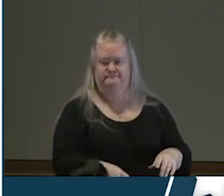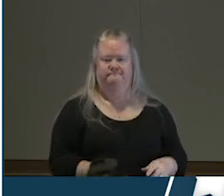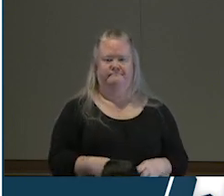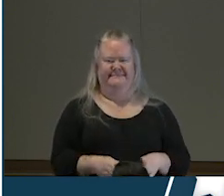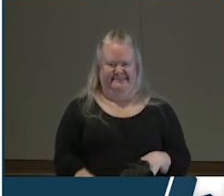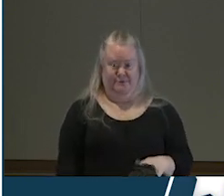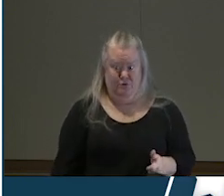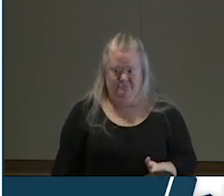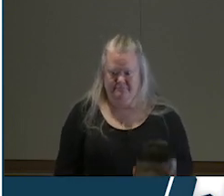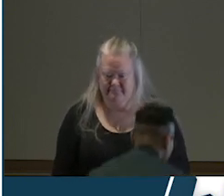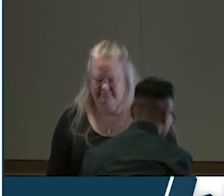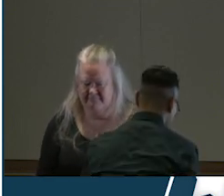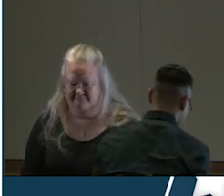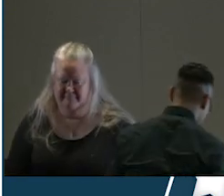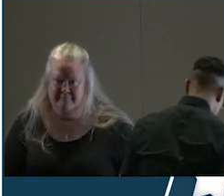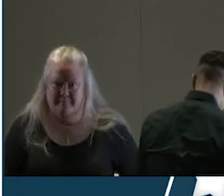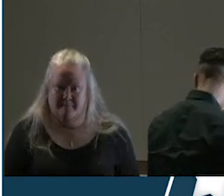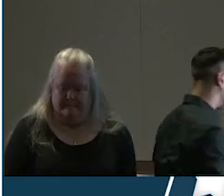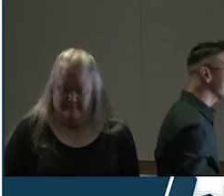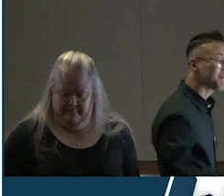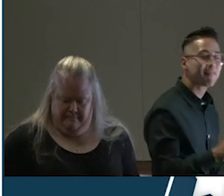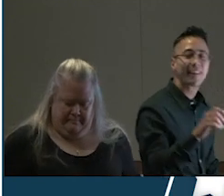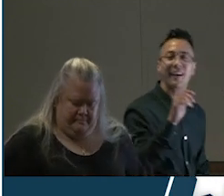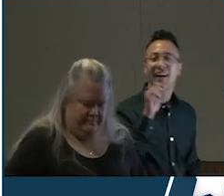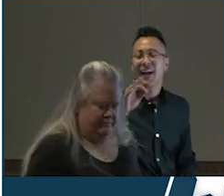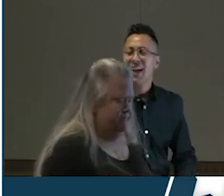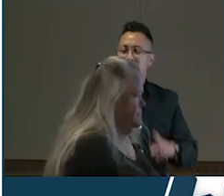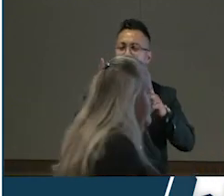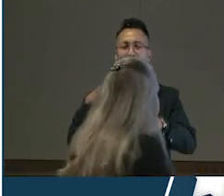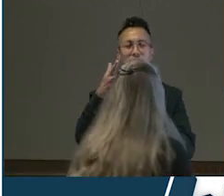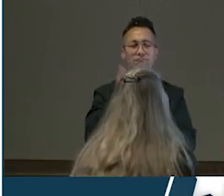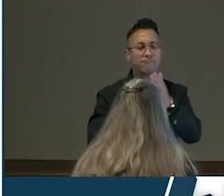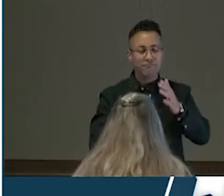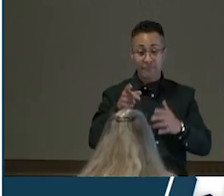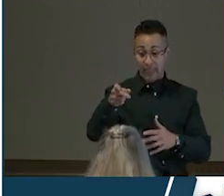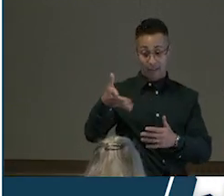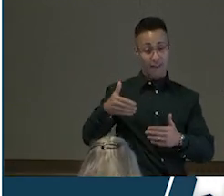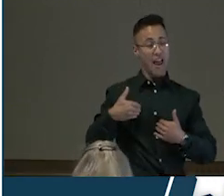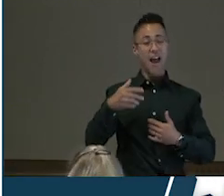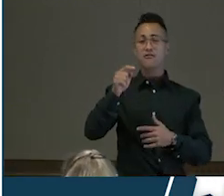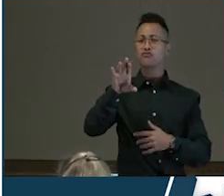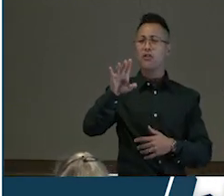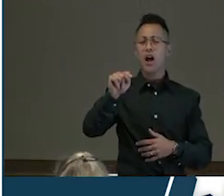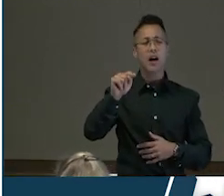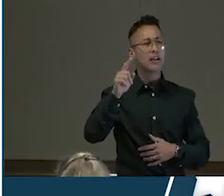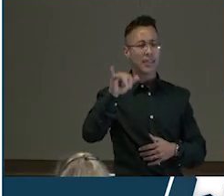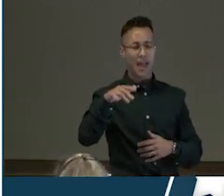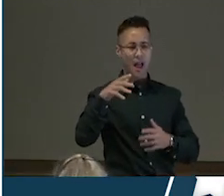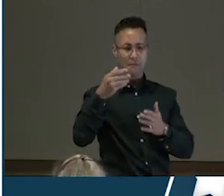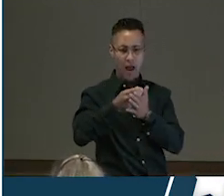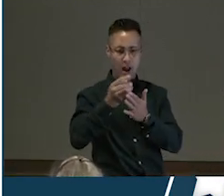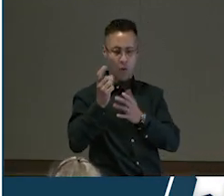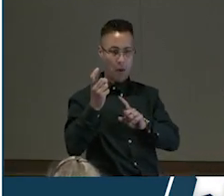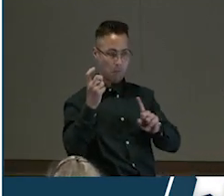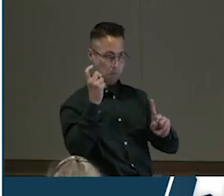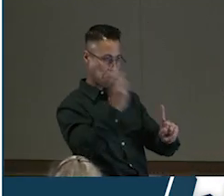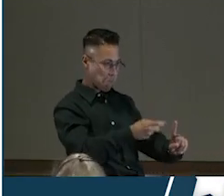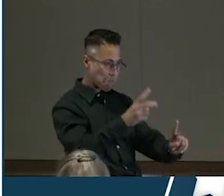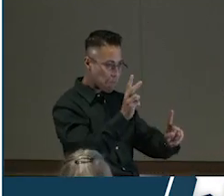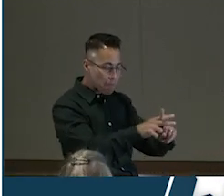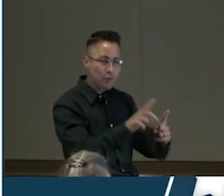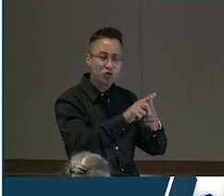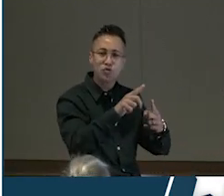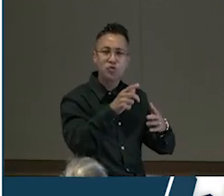After the passing of a loved one that has the trust, where does that money? Is it then designated to a sibling? Yeah, wherever you say. So you could